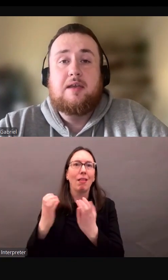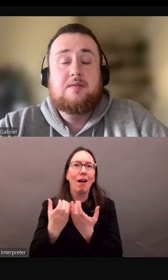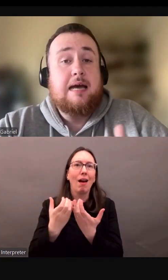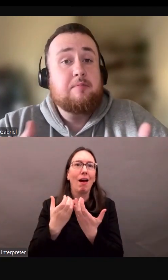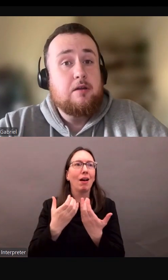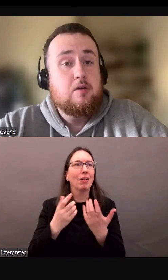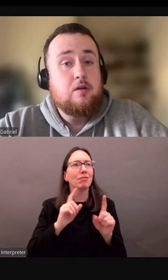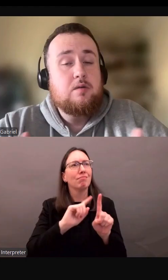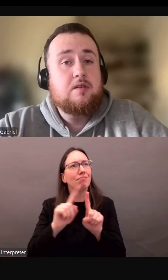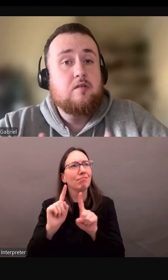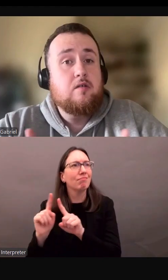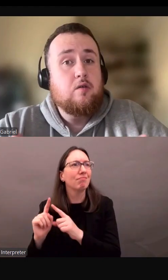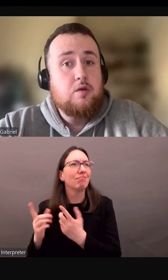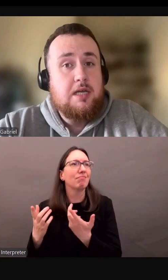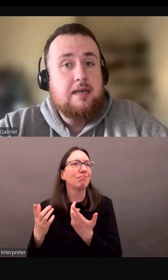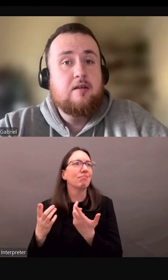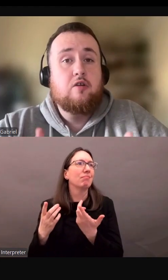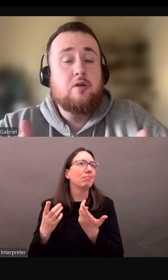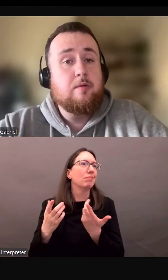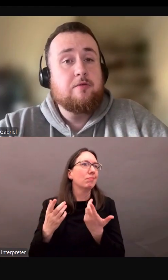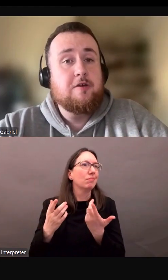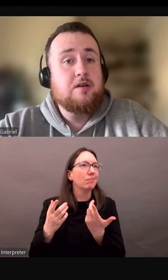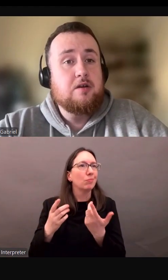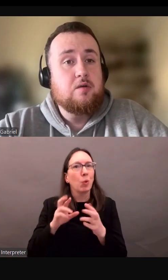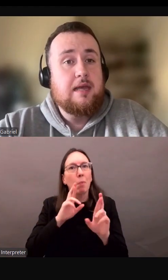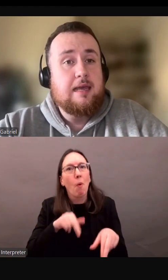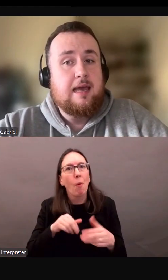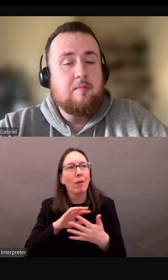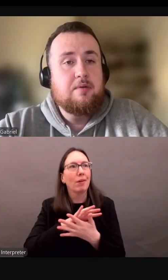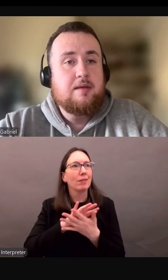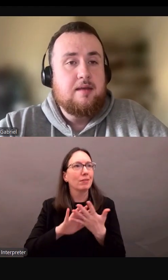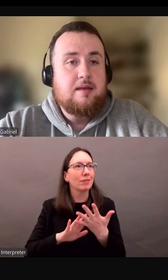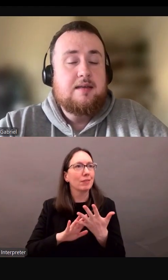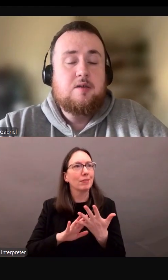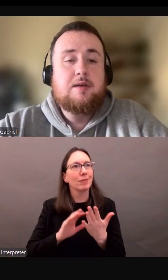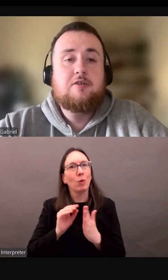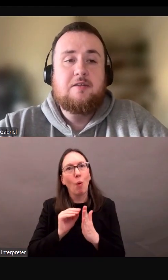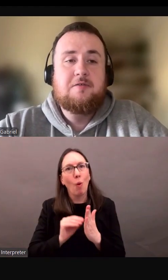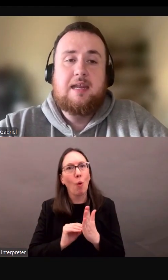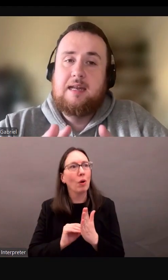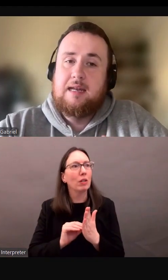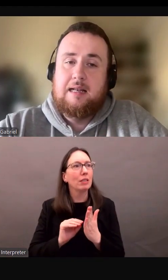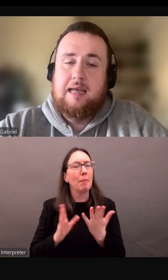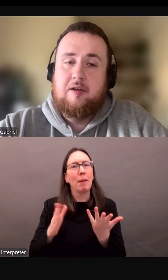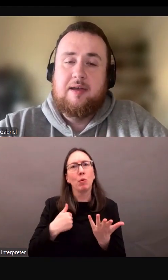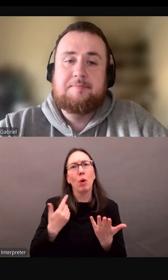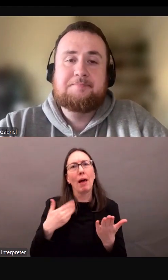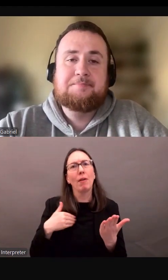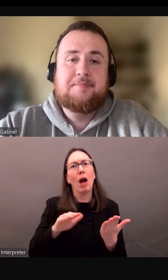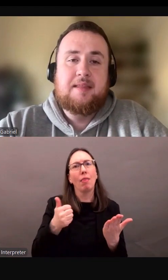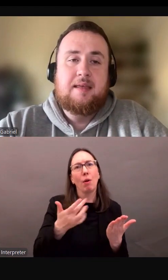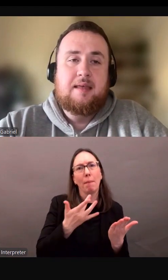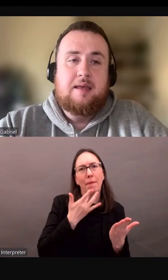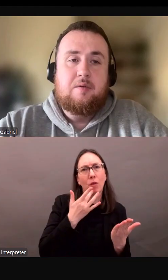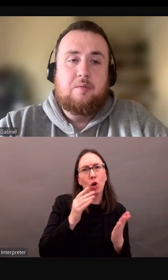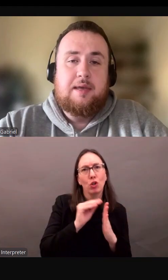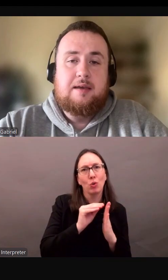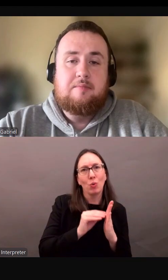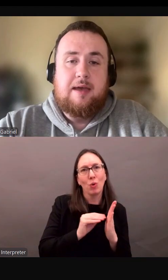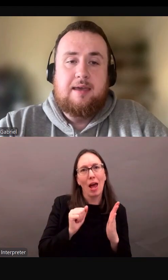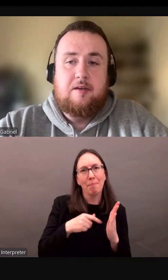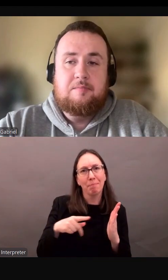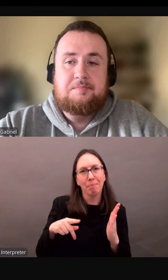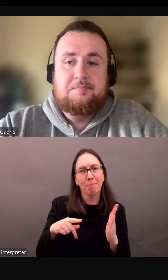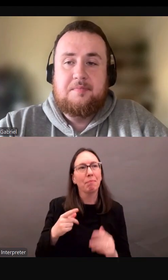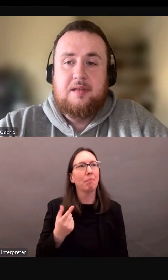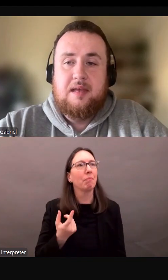might use Apple Notes or Notion or the preferred note-taking app. So we try to fit in a little area. We can come